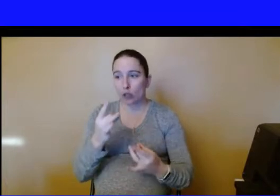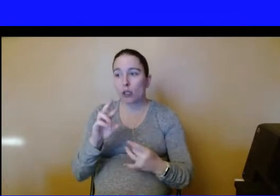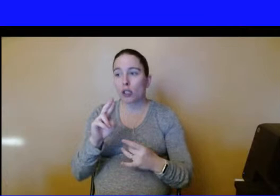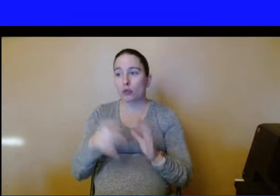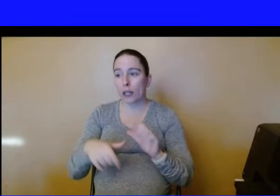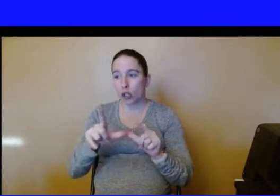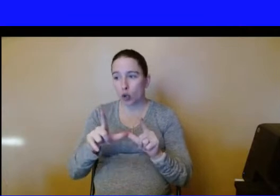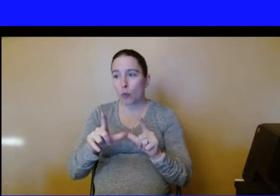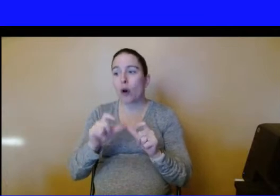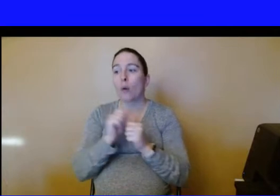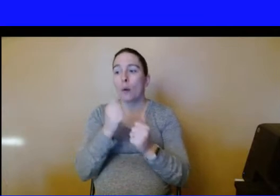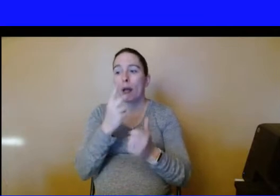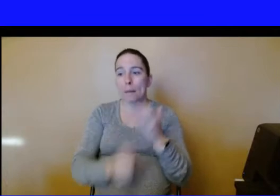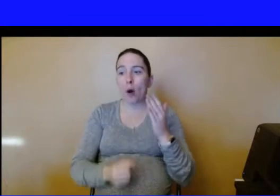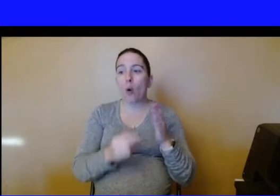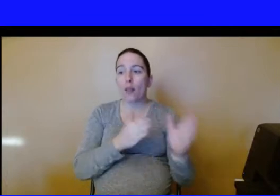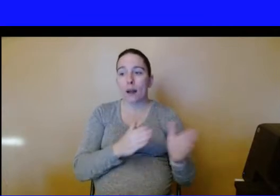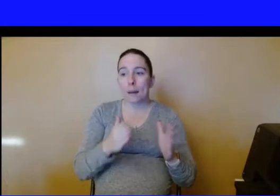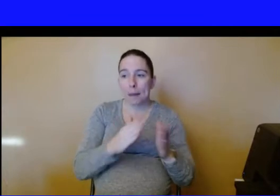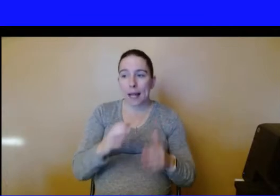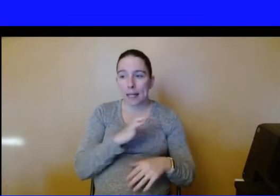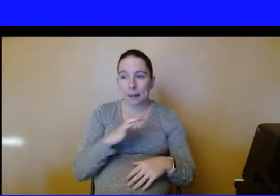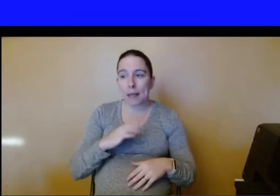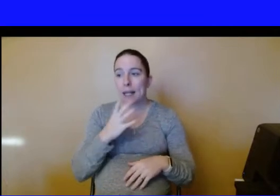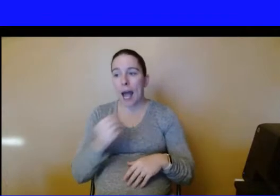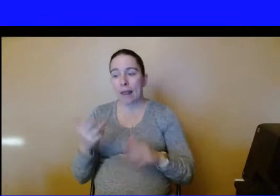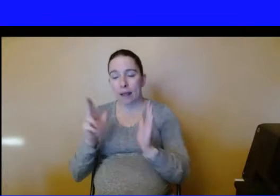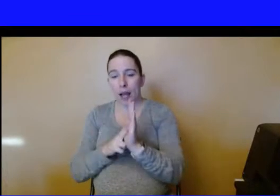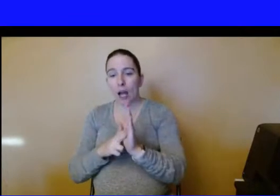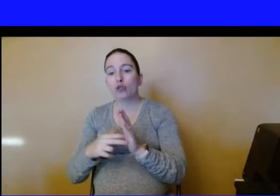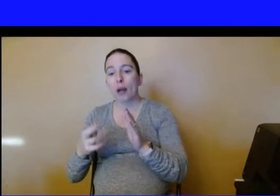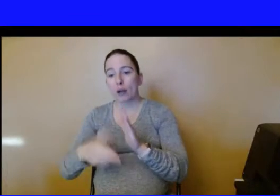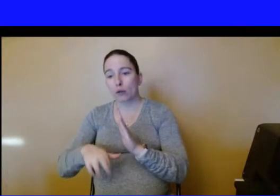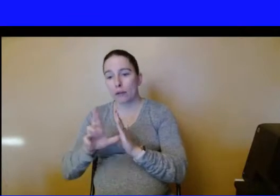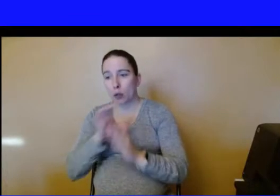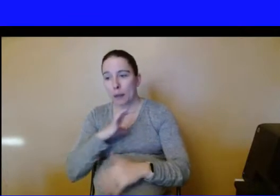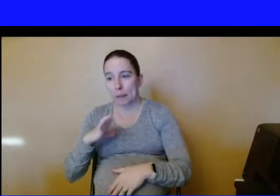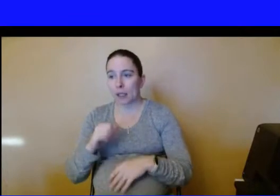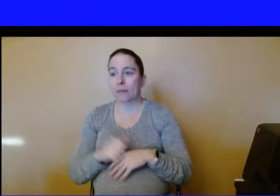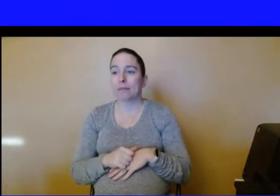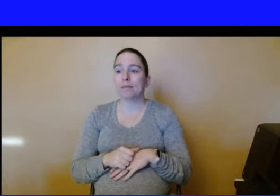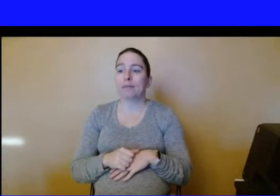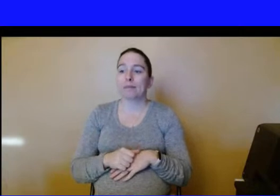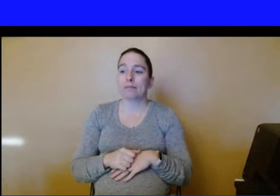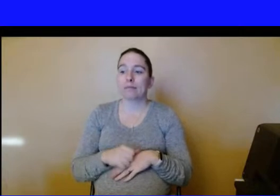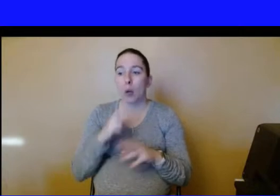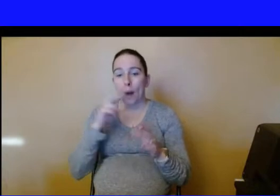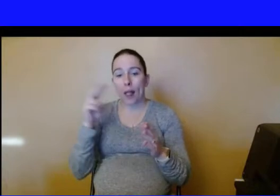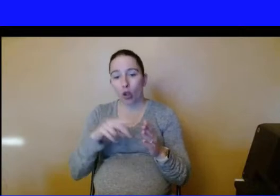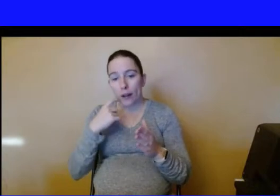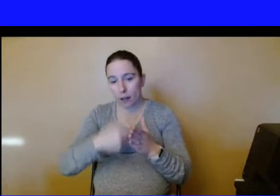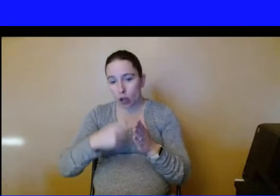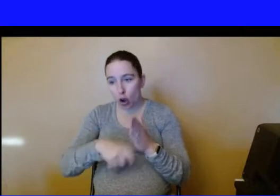$9,987.60 annualized. This represents the cost for 90 to 100 patients per team per year.